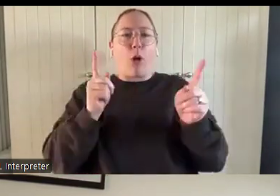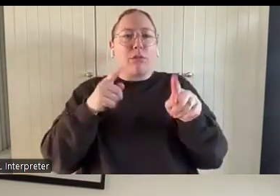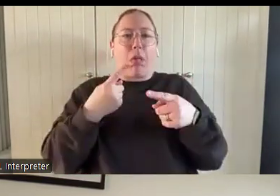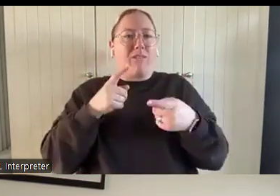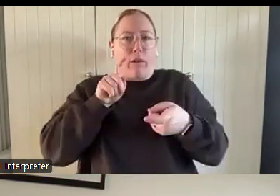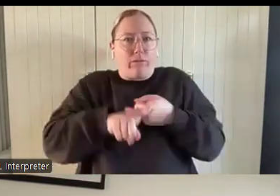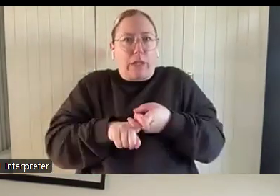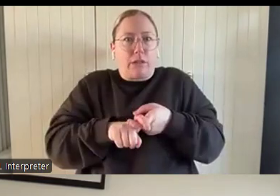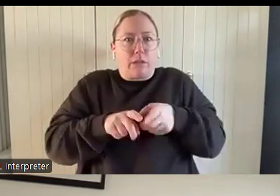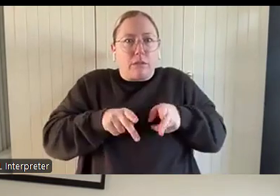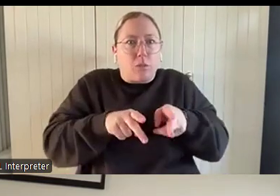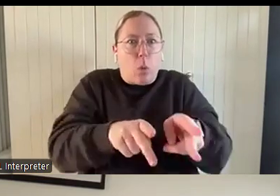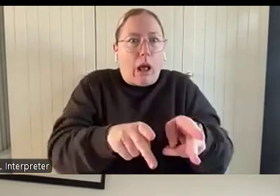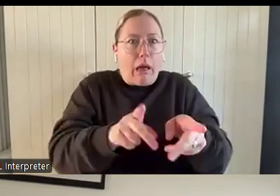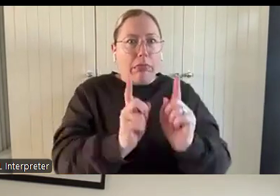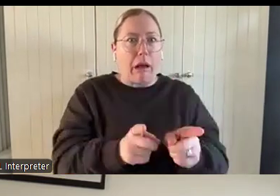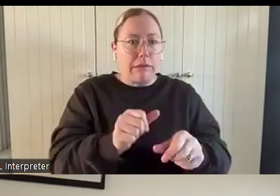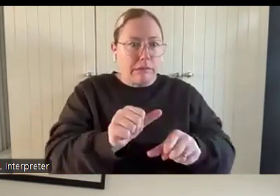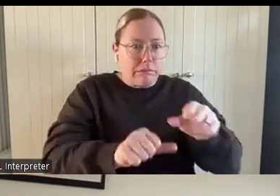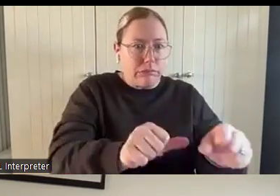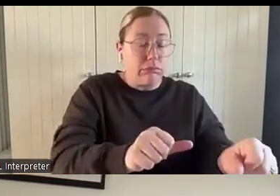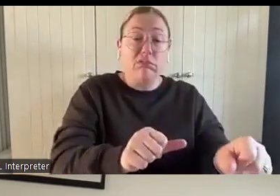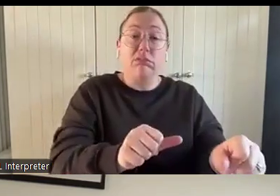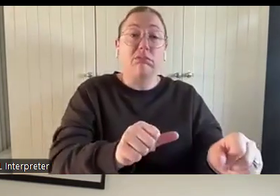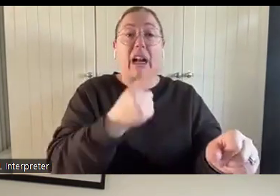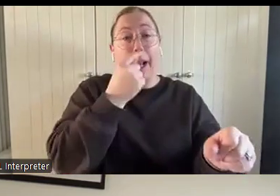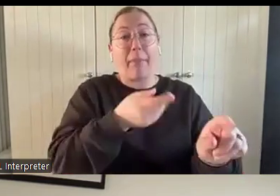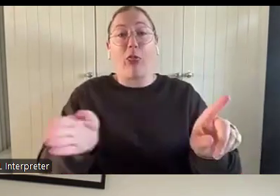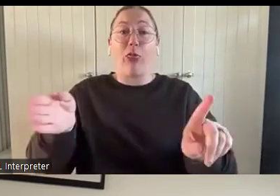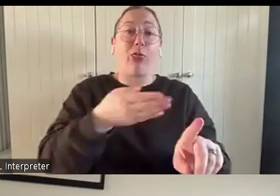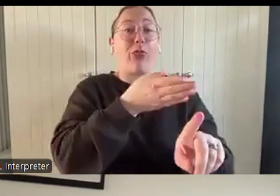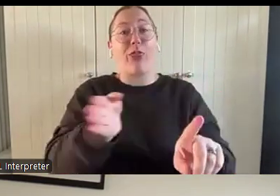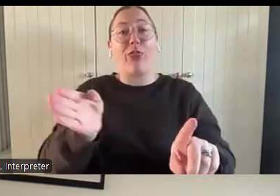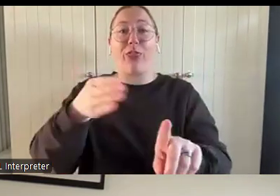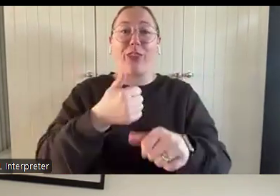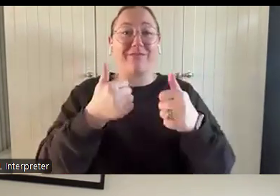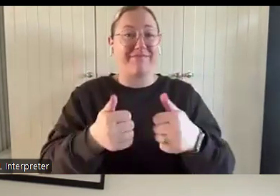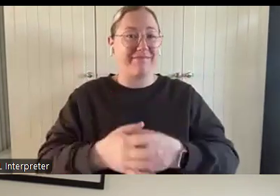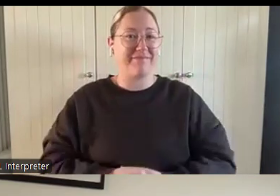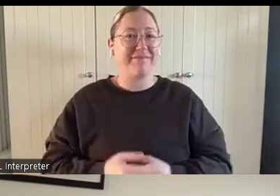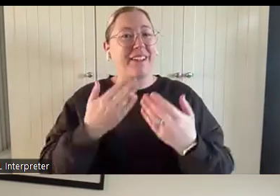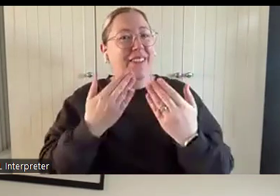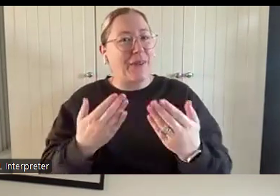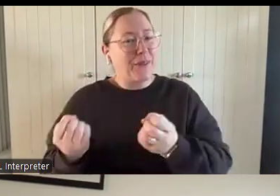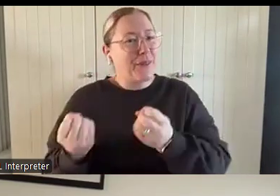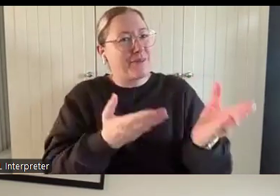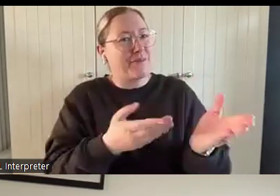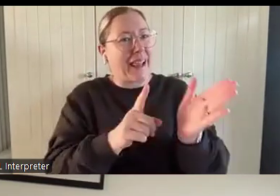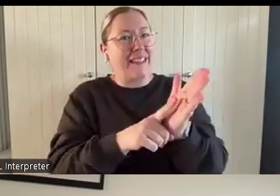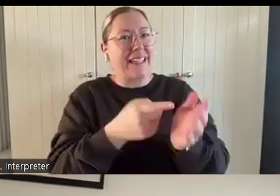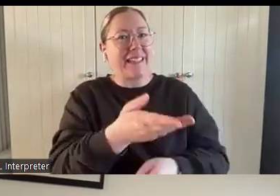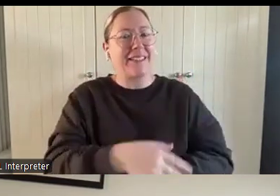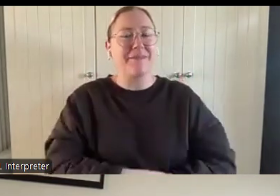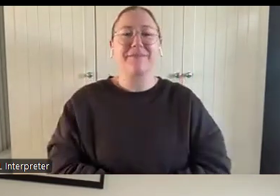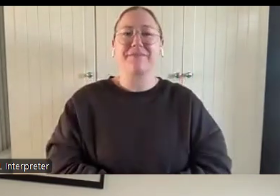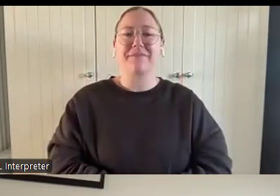lived experience that you're engaging with. Thank you very much. Back over to you, Liddy. Thank you so